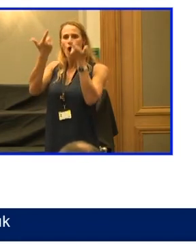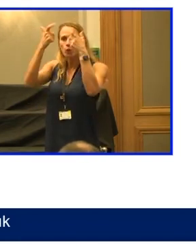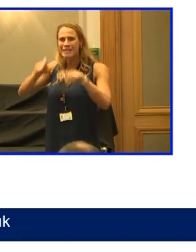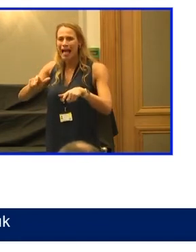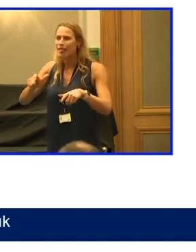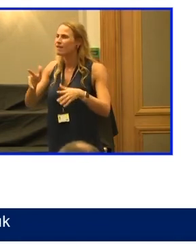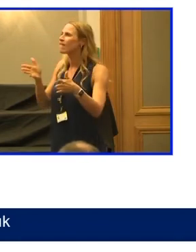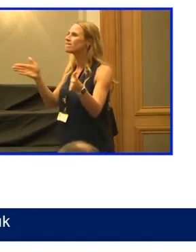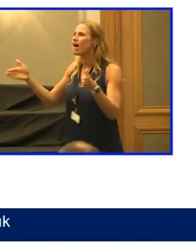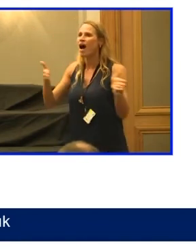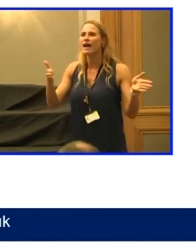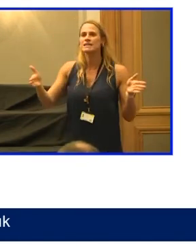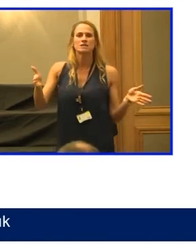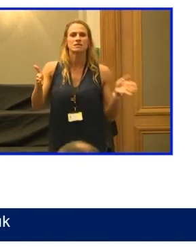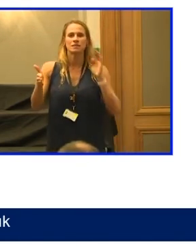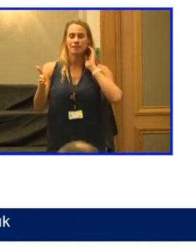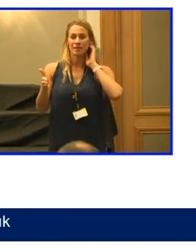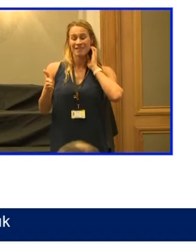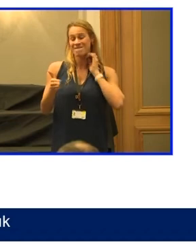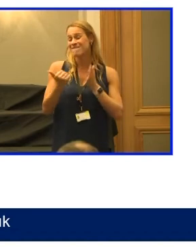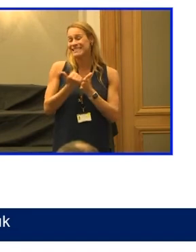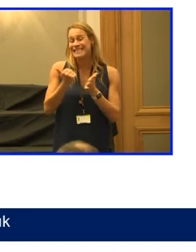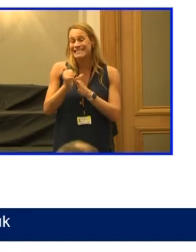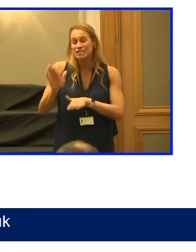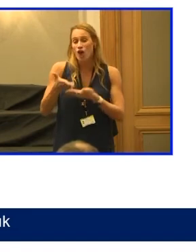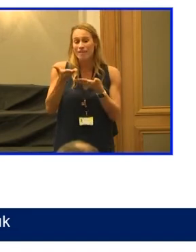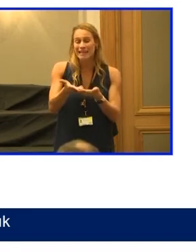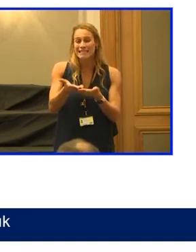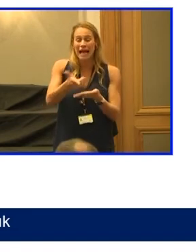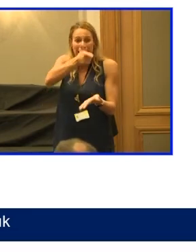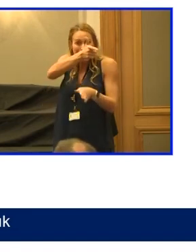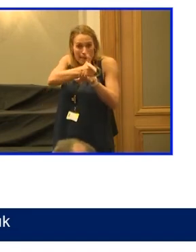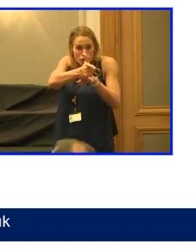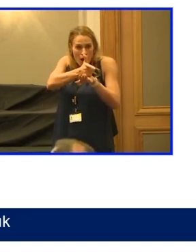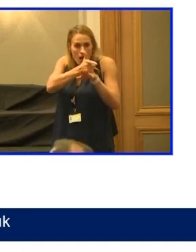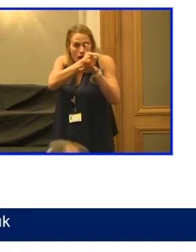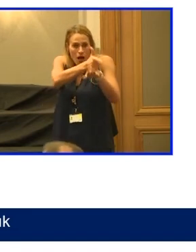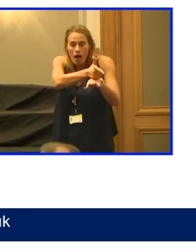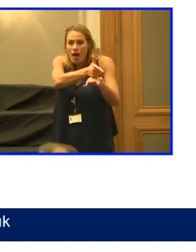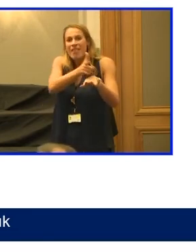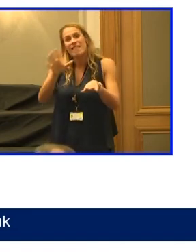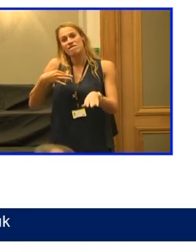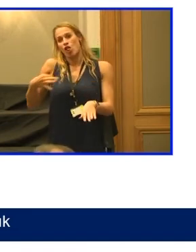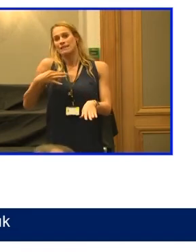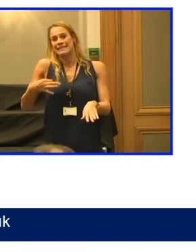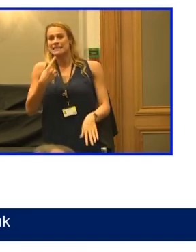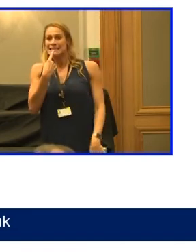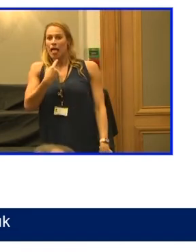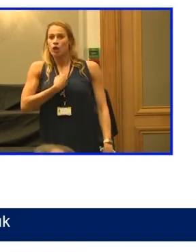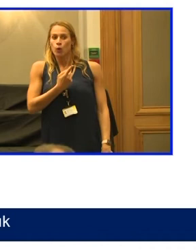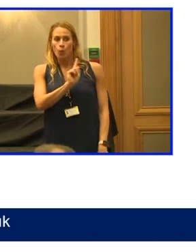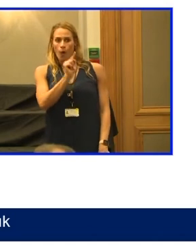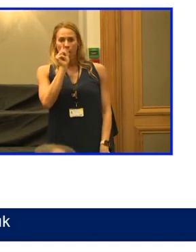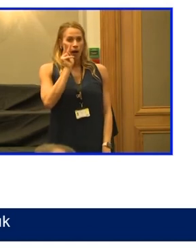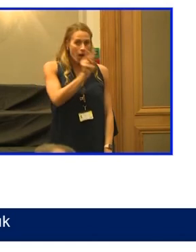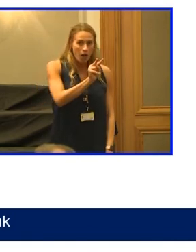find something. Fantastic service. So if you haven't used Be My Eyes, hopefully check it out. And an innovation I thought I'd mention to you that's